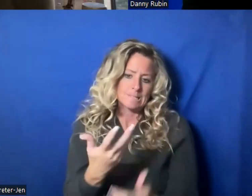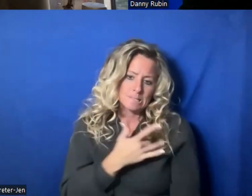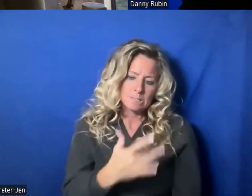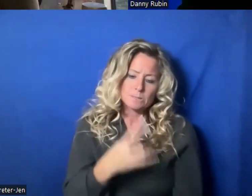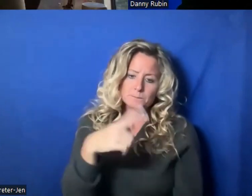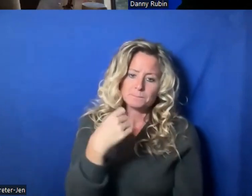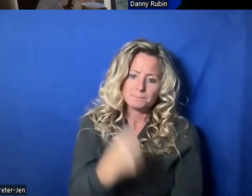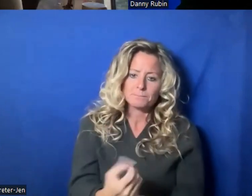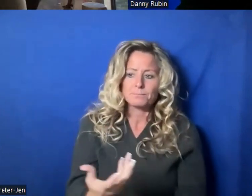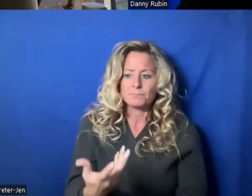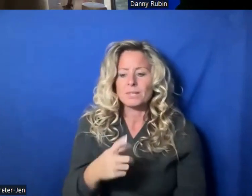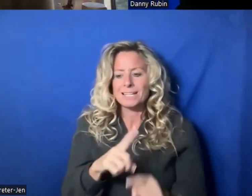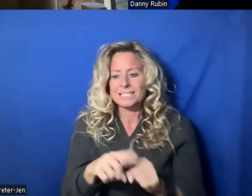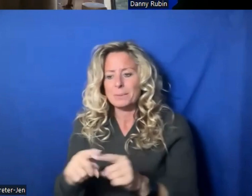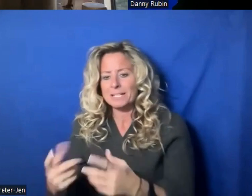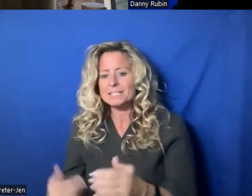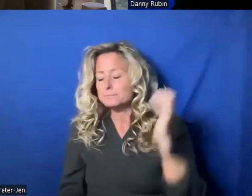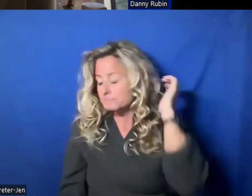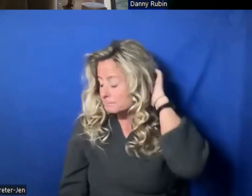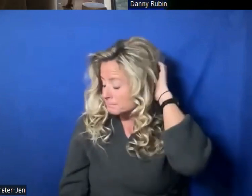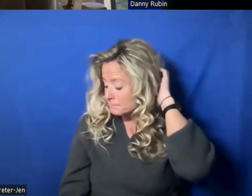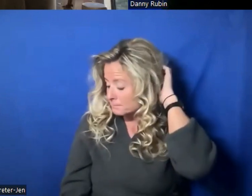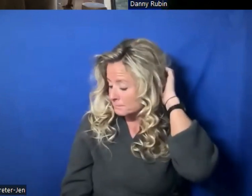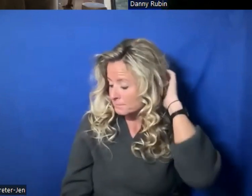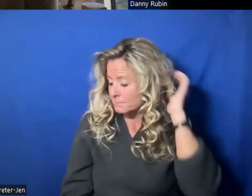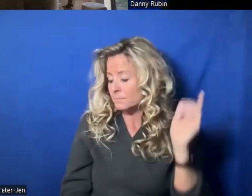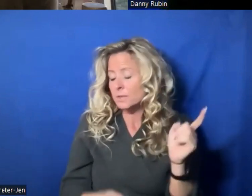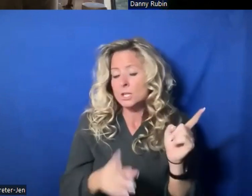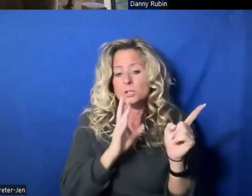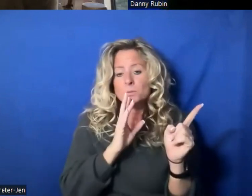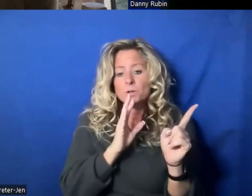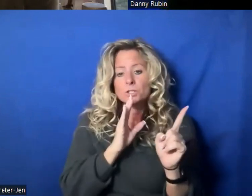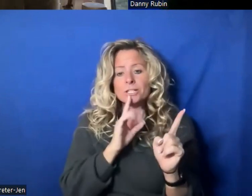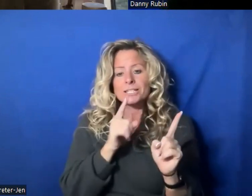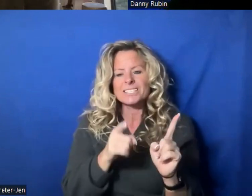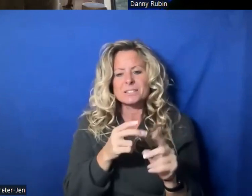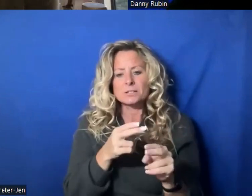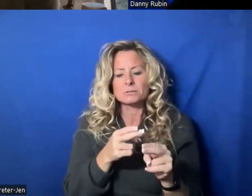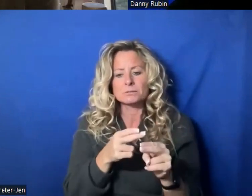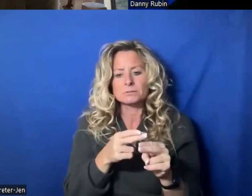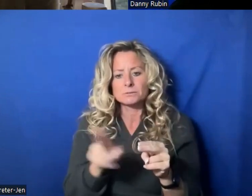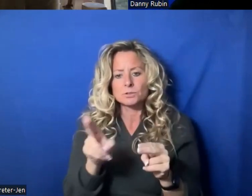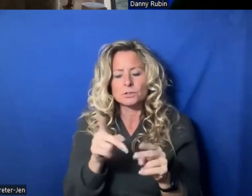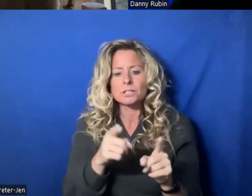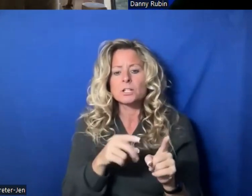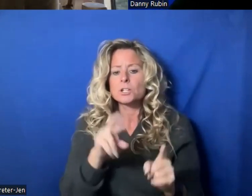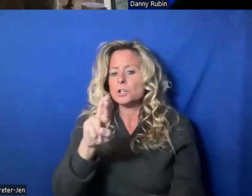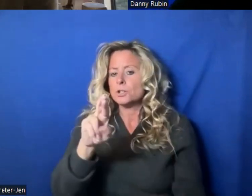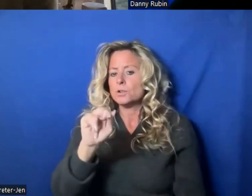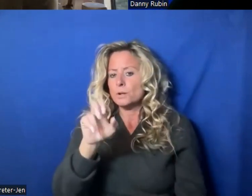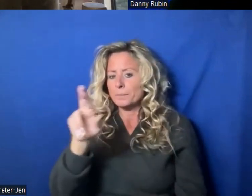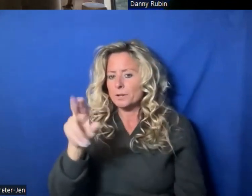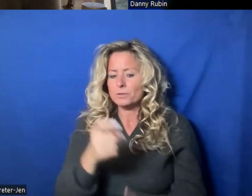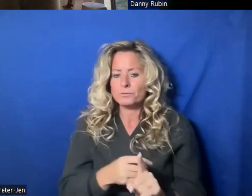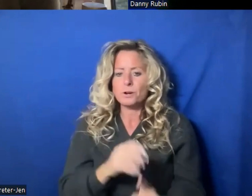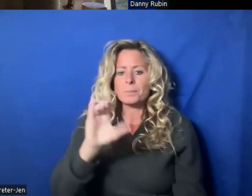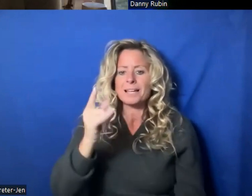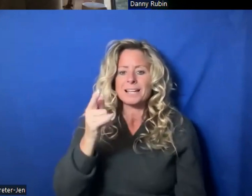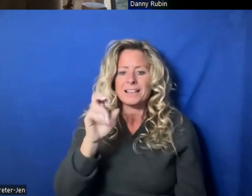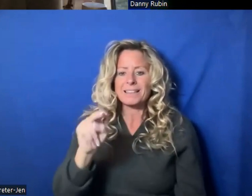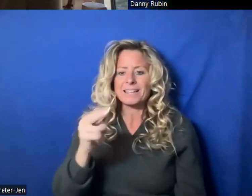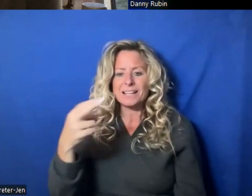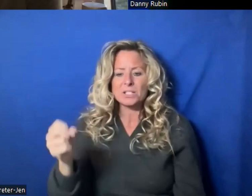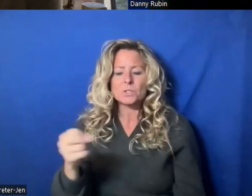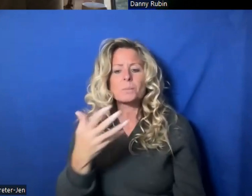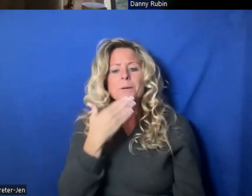depending on what it is. okay. You've spoken to this a little bit, but I want to include all the students. Ramir from Clayton High School said, "What's the best